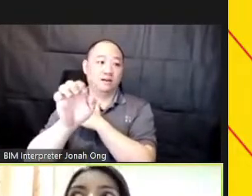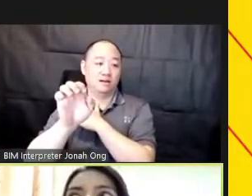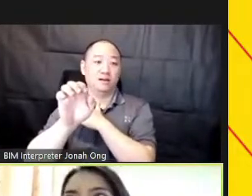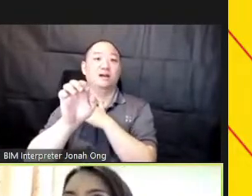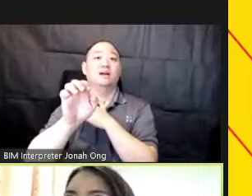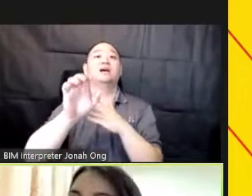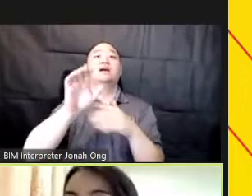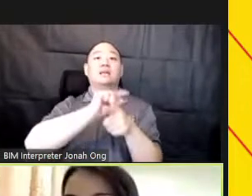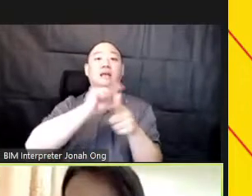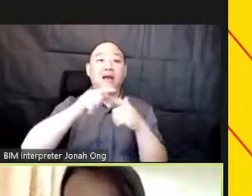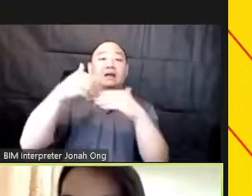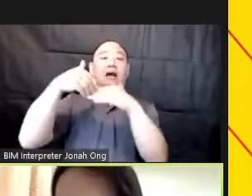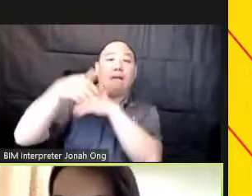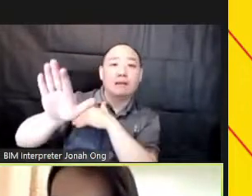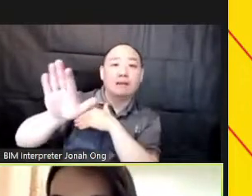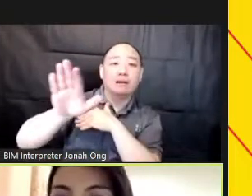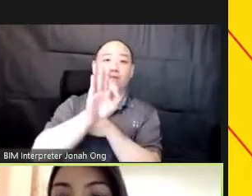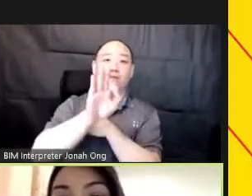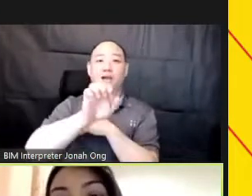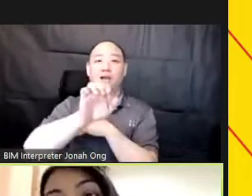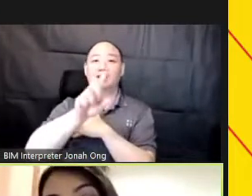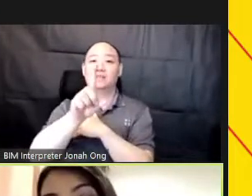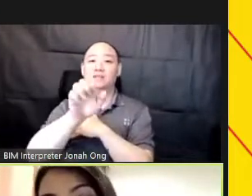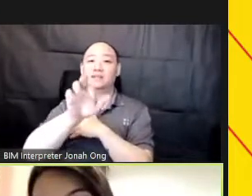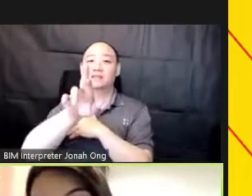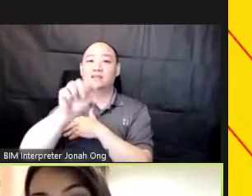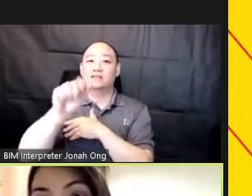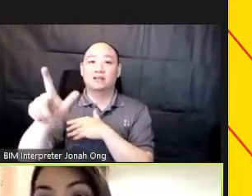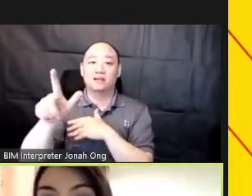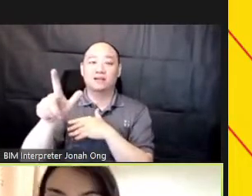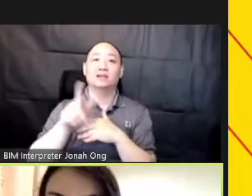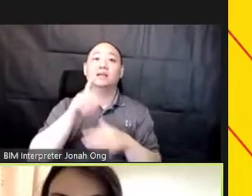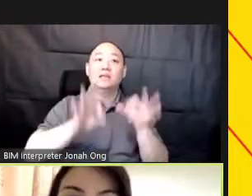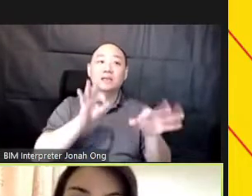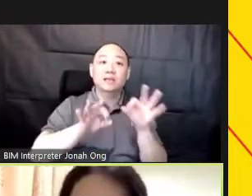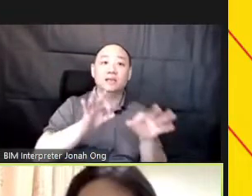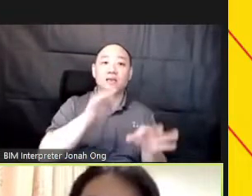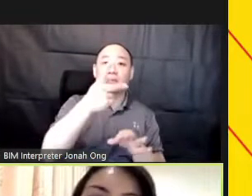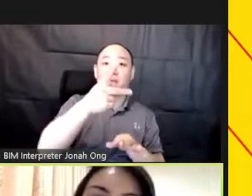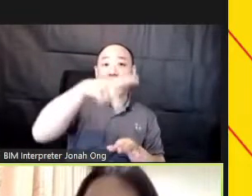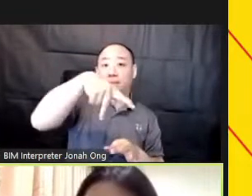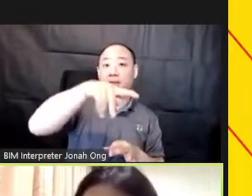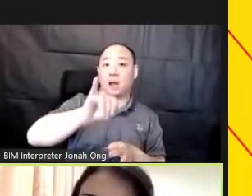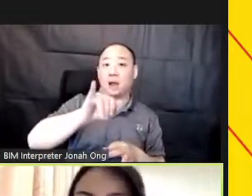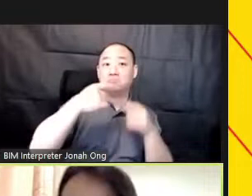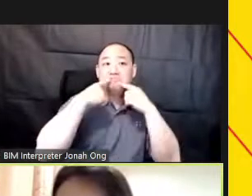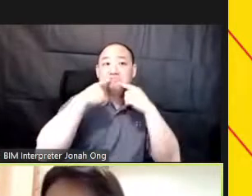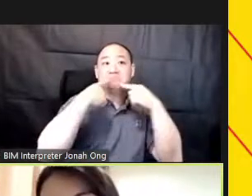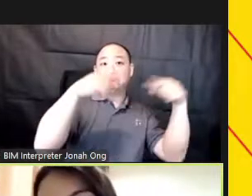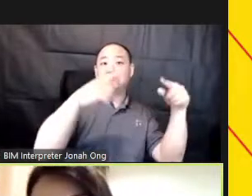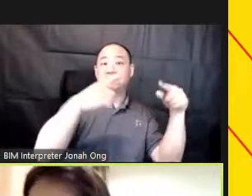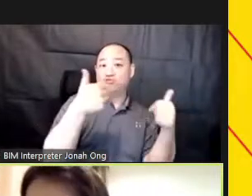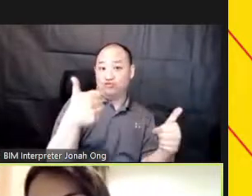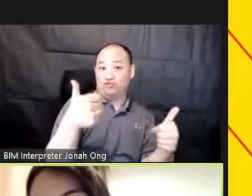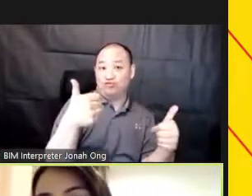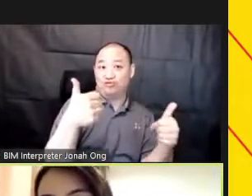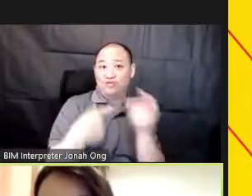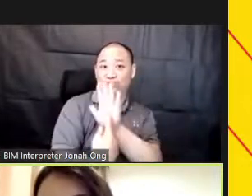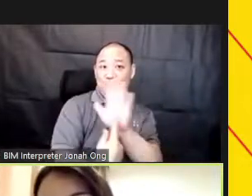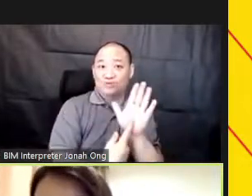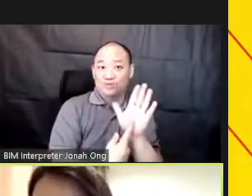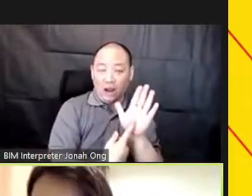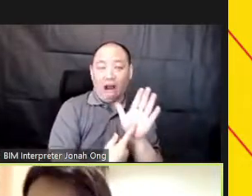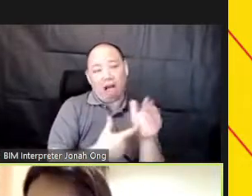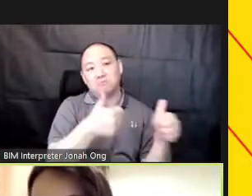very good KPIs, right? And if they don't, then they are subject to questioning by the district, state and federal.